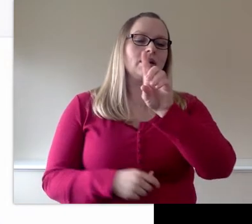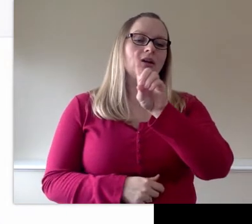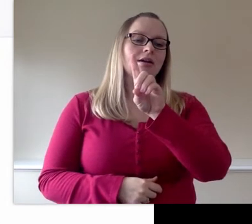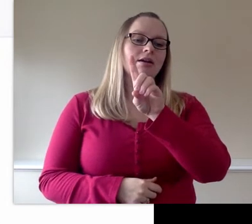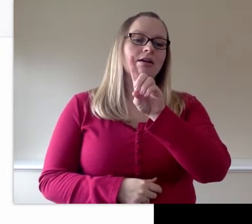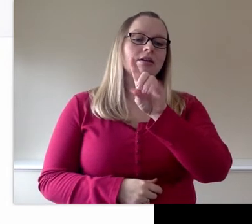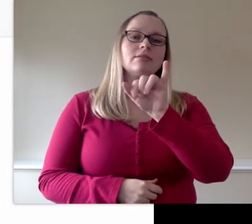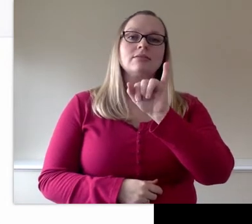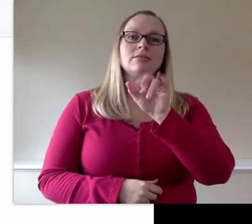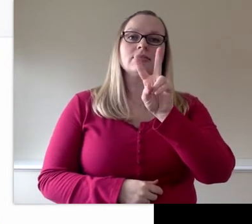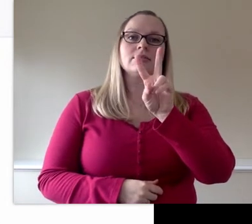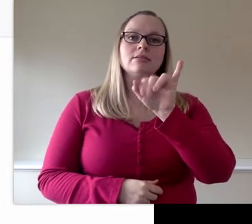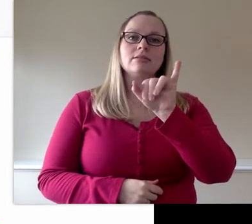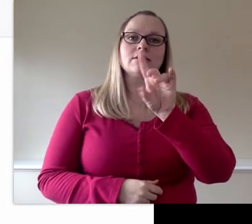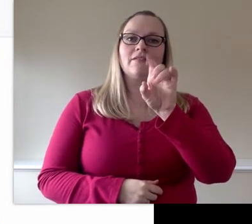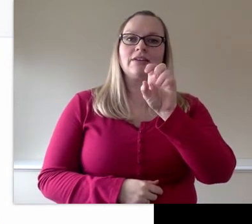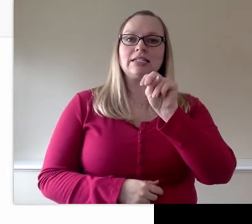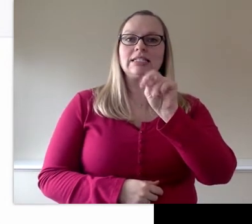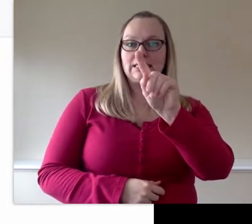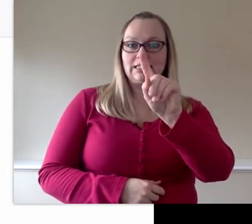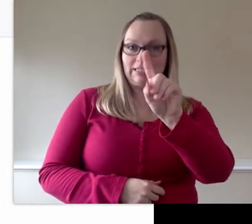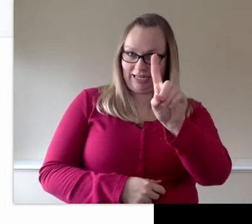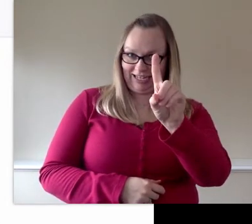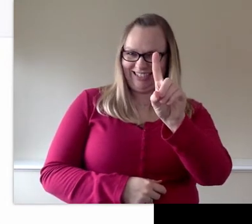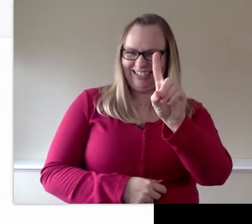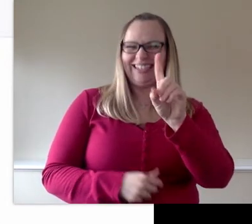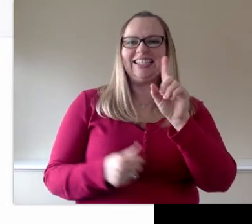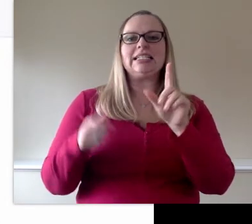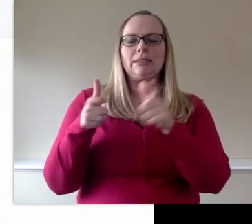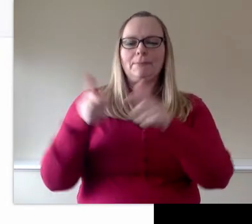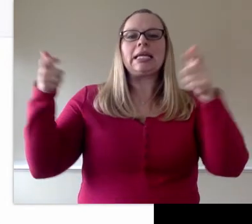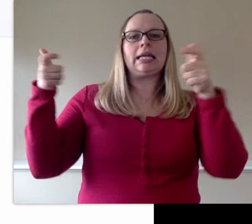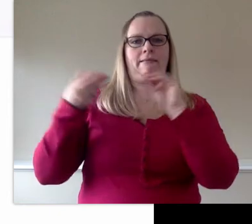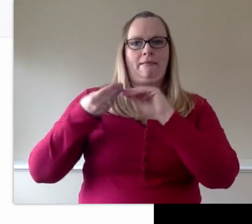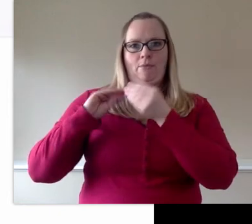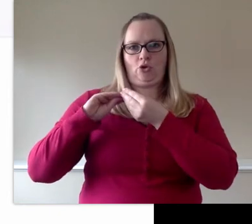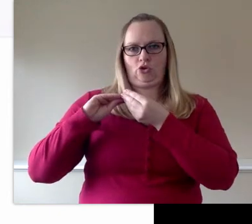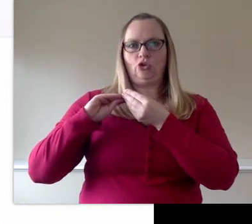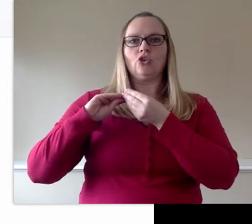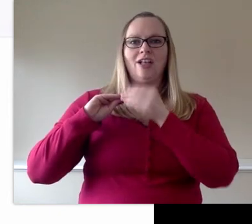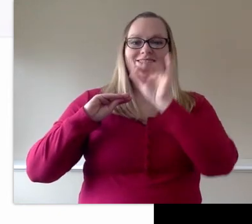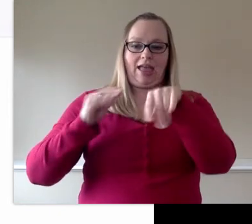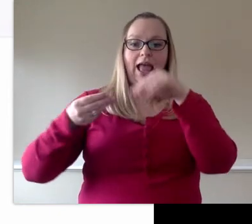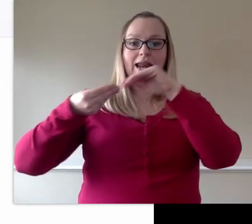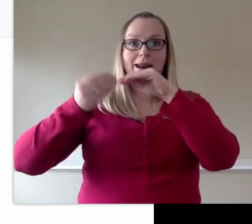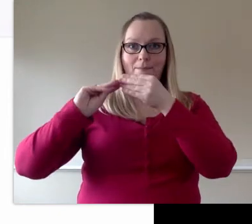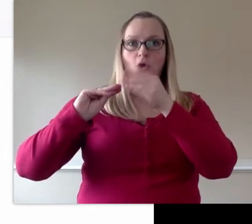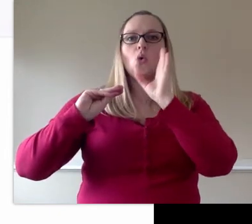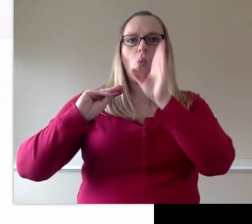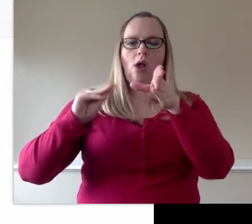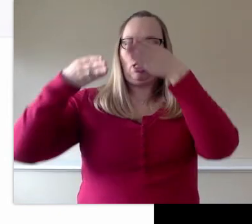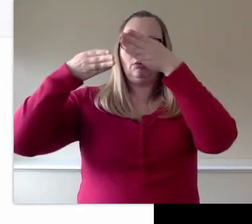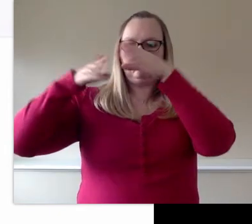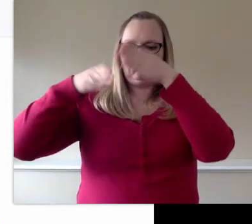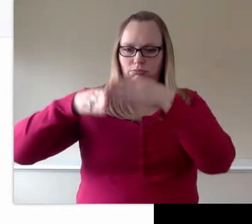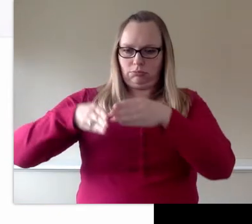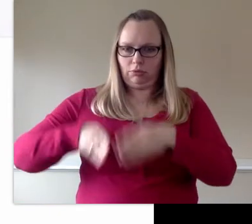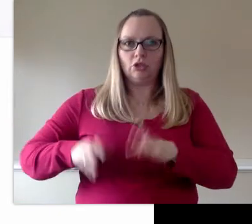So the dividend is the large number that is being split into smaller groups.